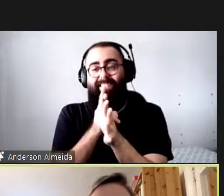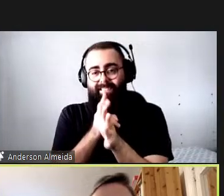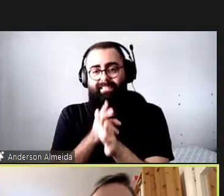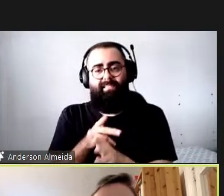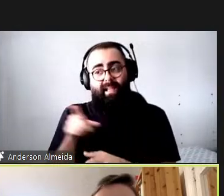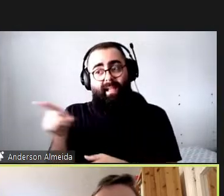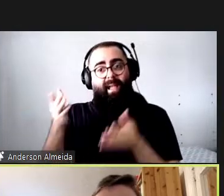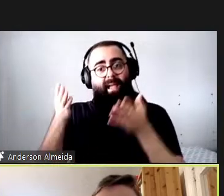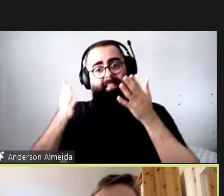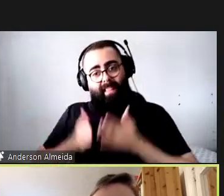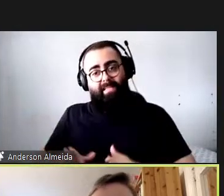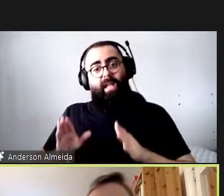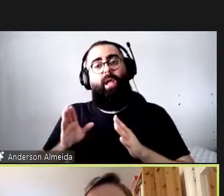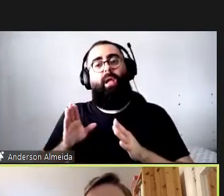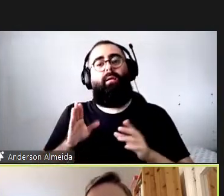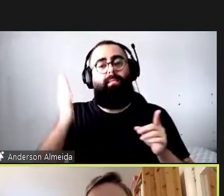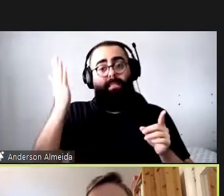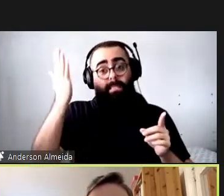are